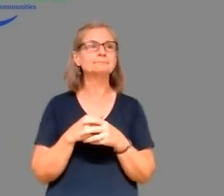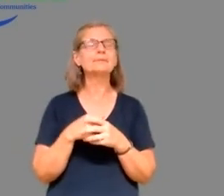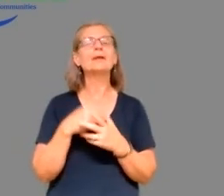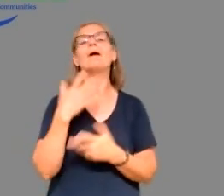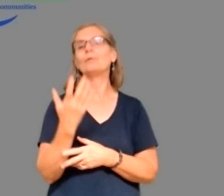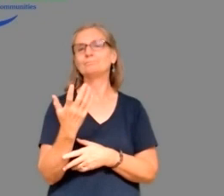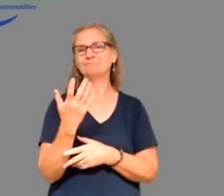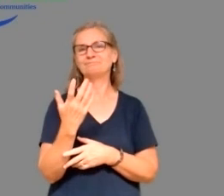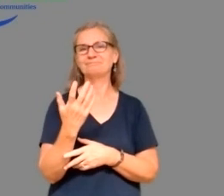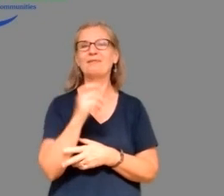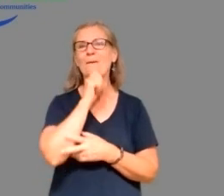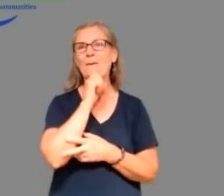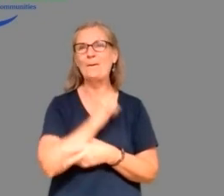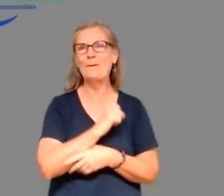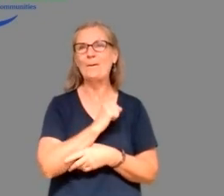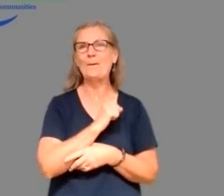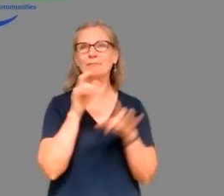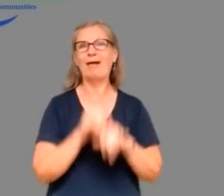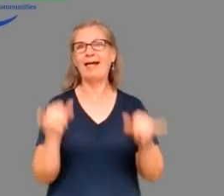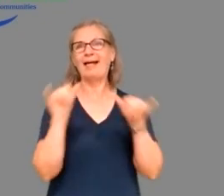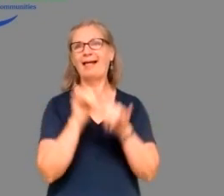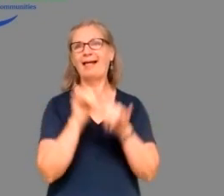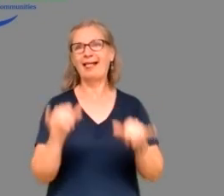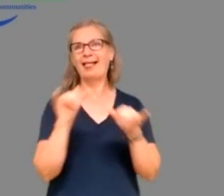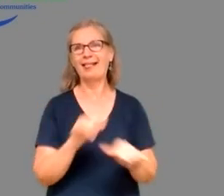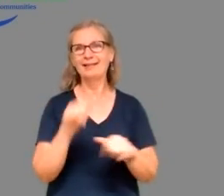The age-old Shutter Creek question.